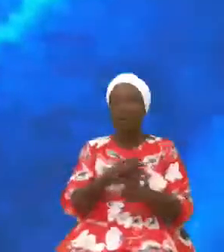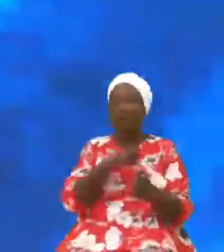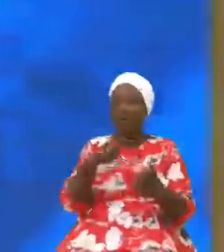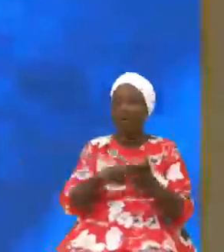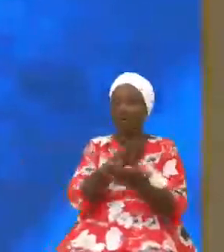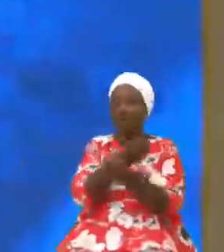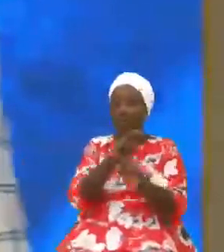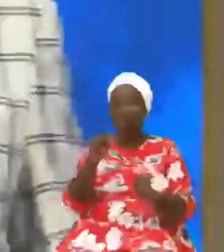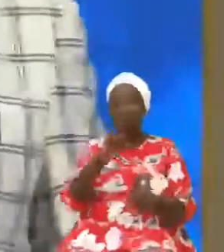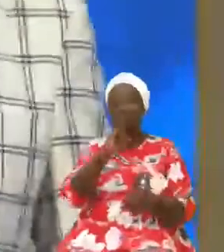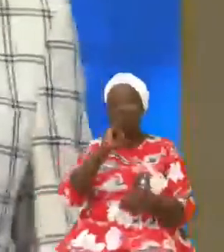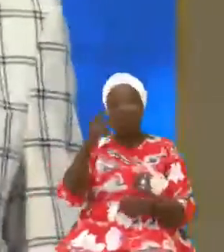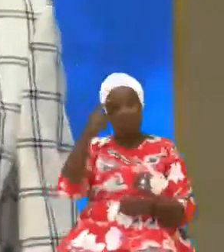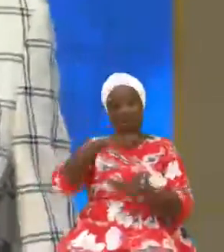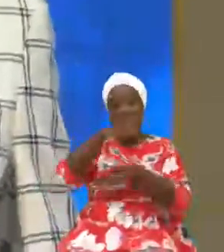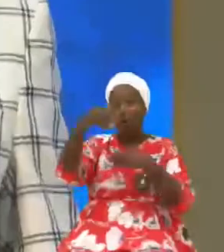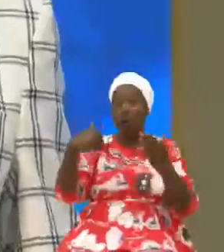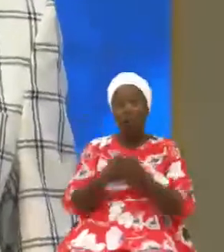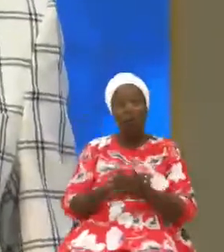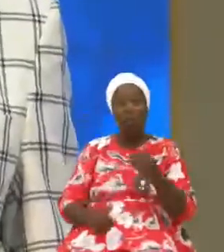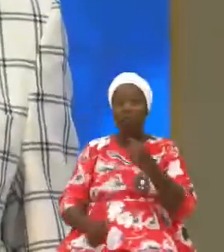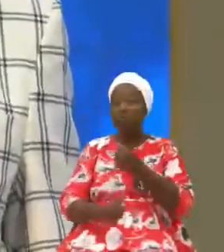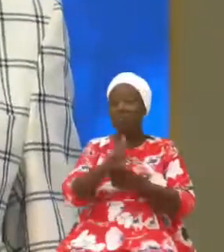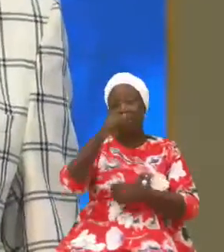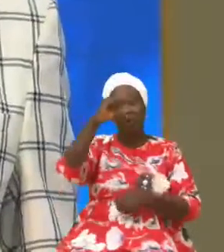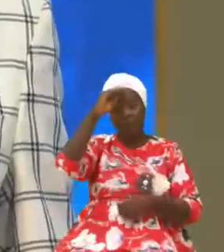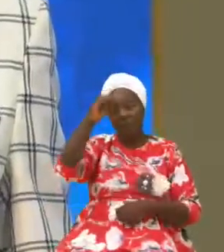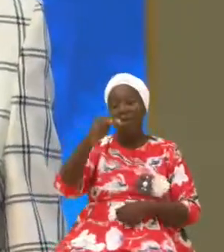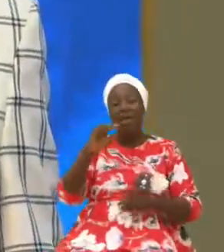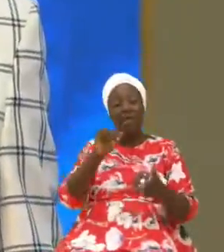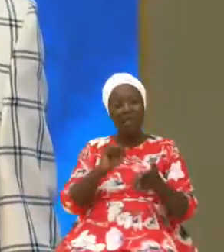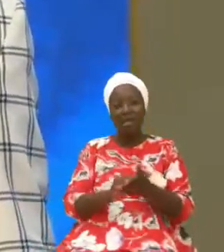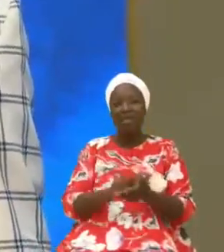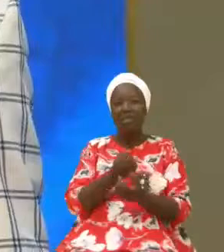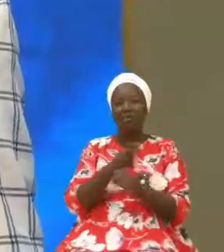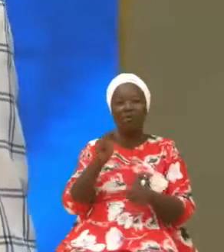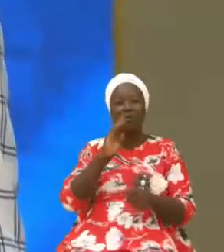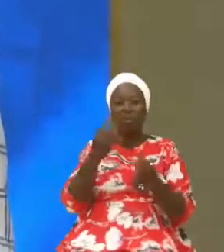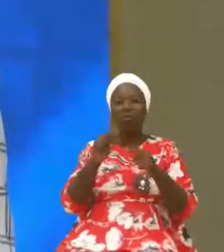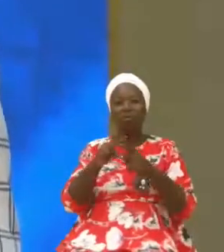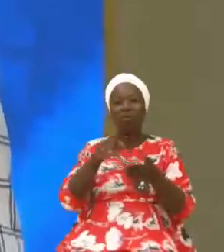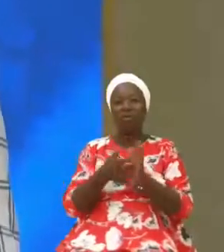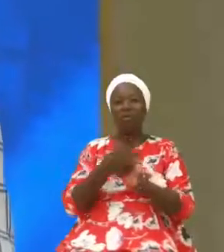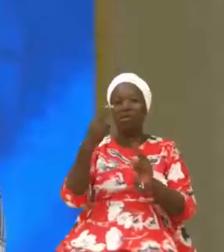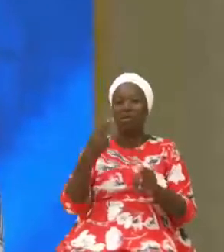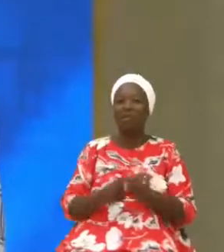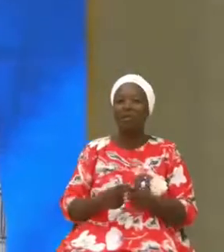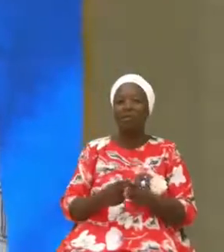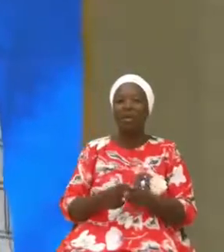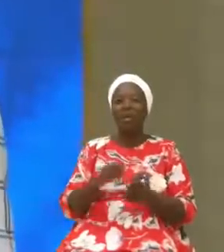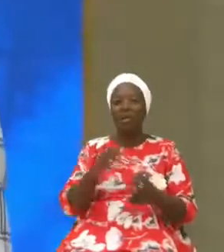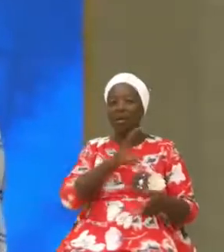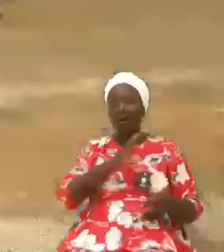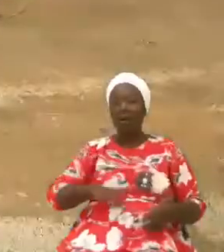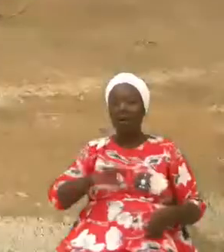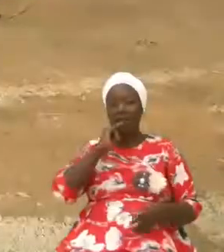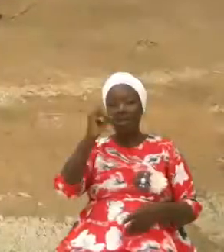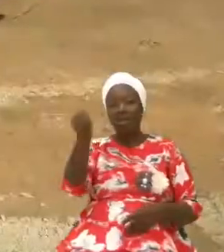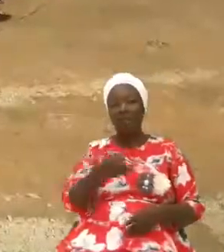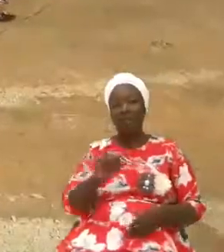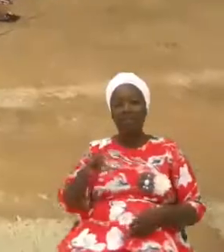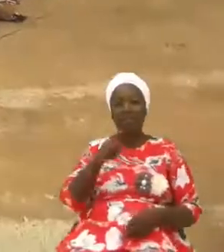the world. This salvation is for all accused men. That salvation will come to